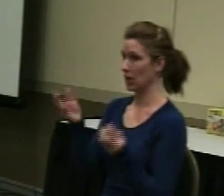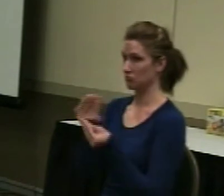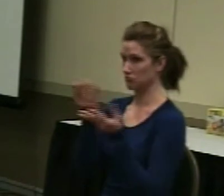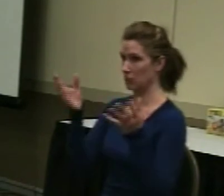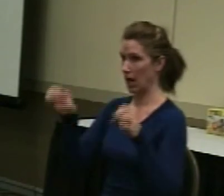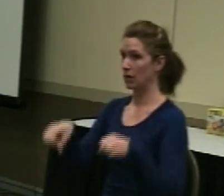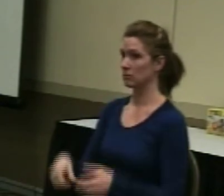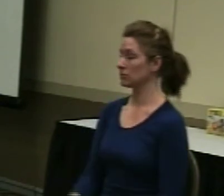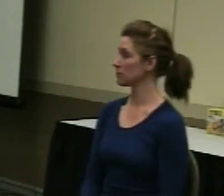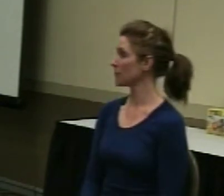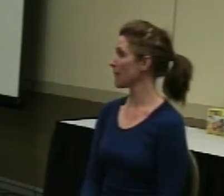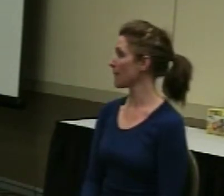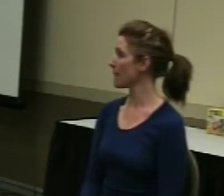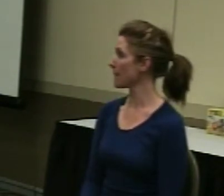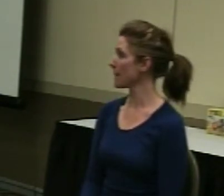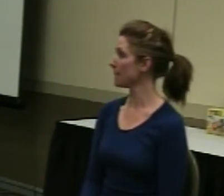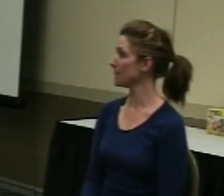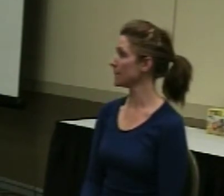Then